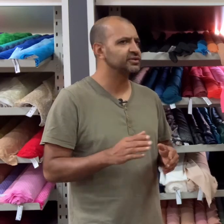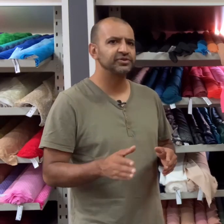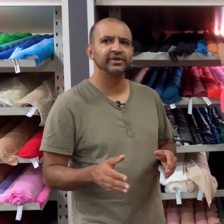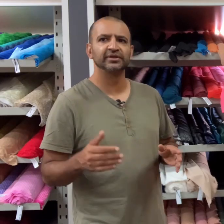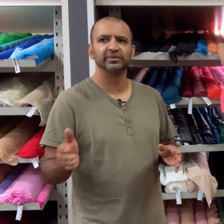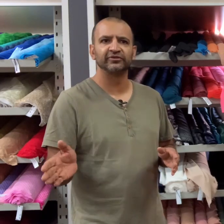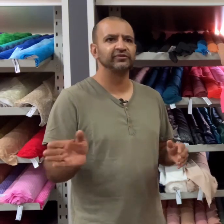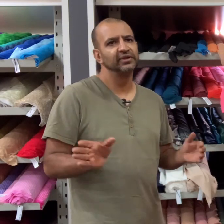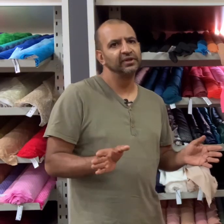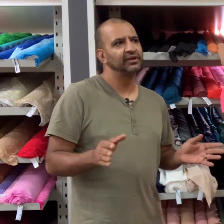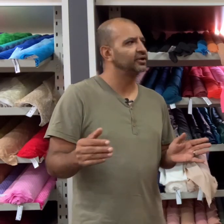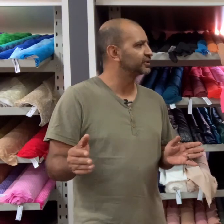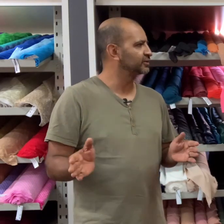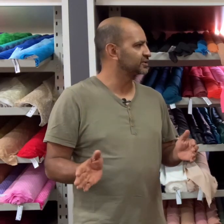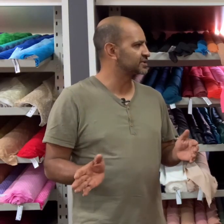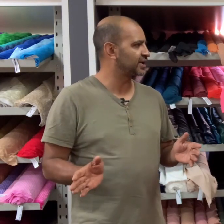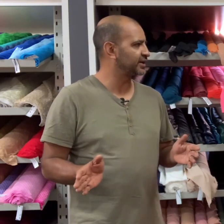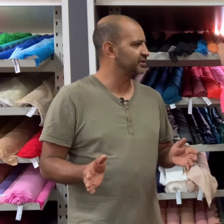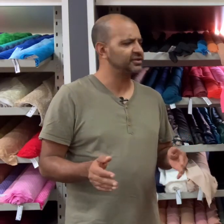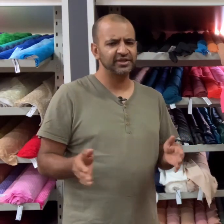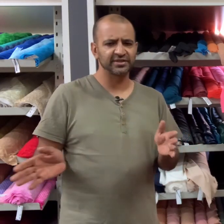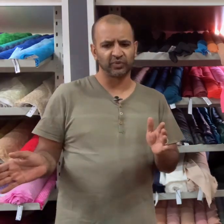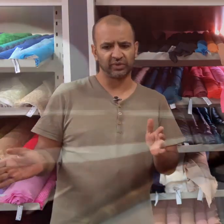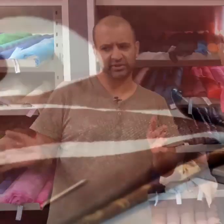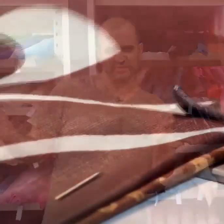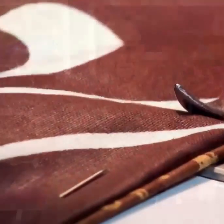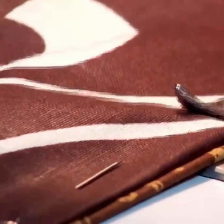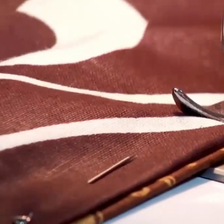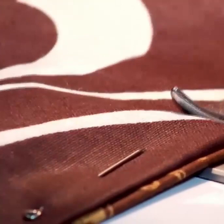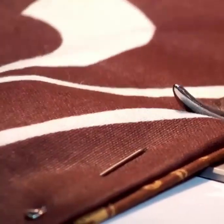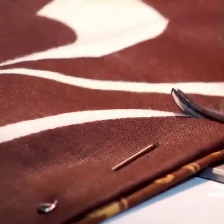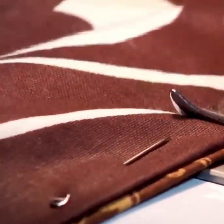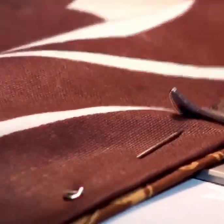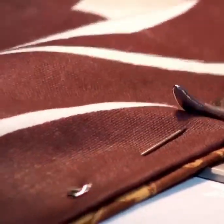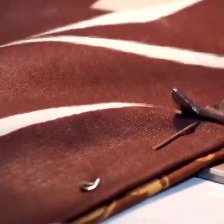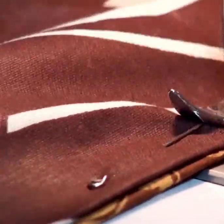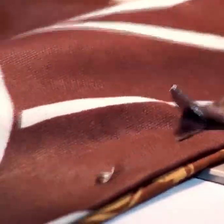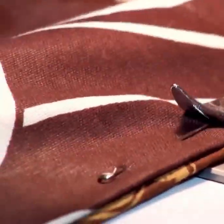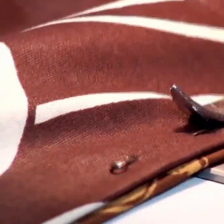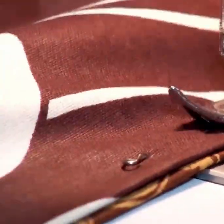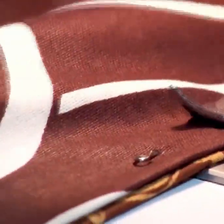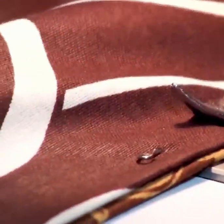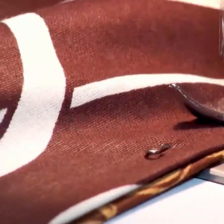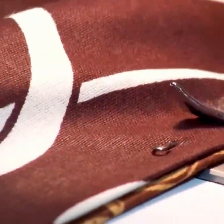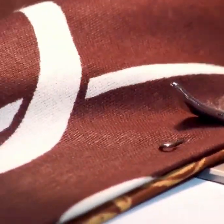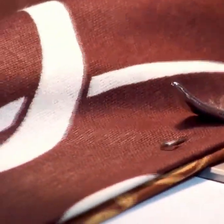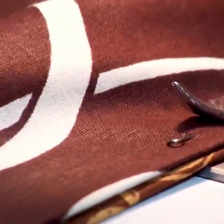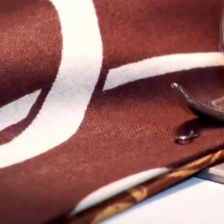mom started doing a little bit of clothing on the side. You know, she had a small little area in there where she was doing clothing on the